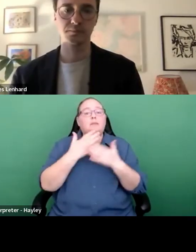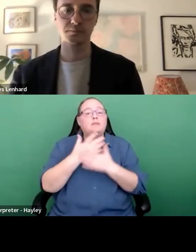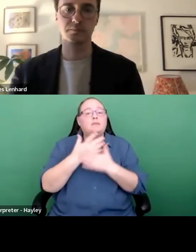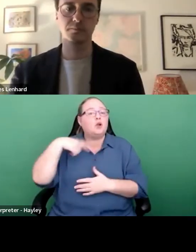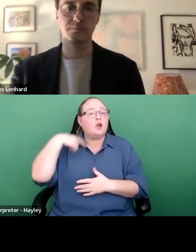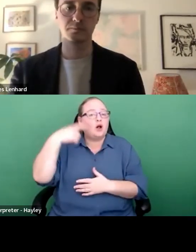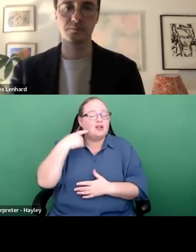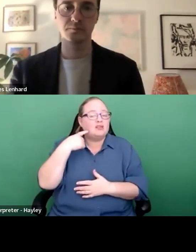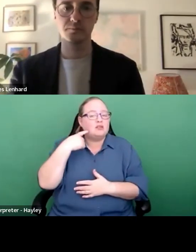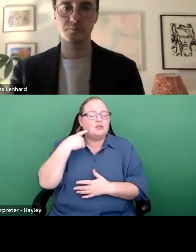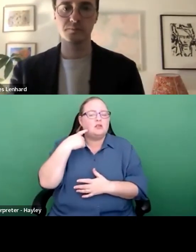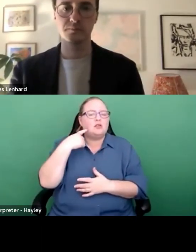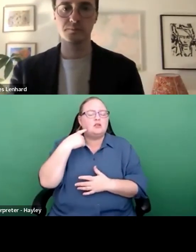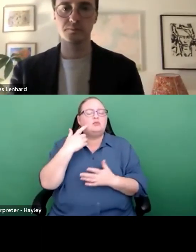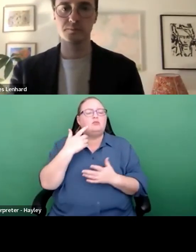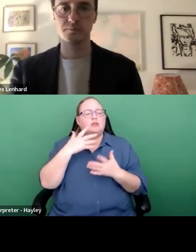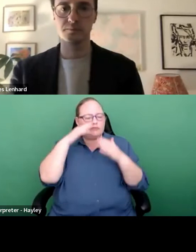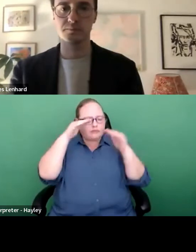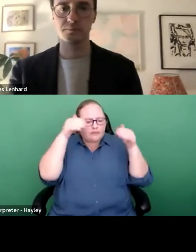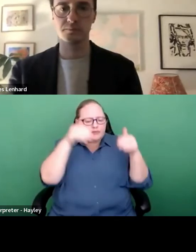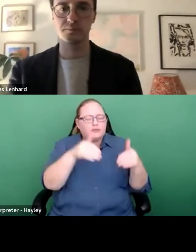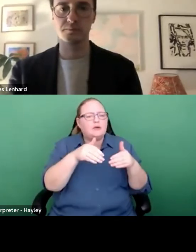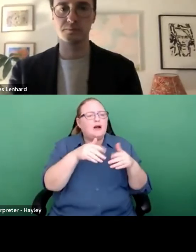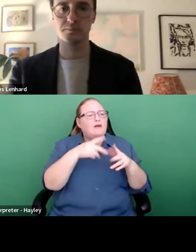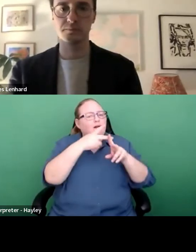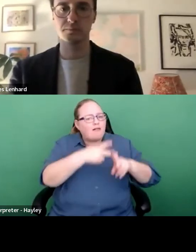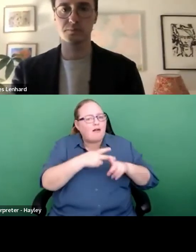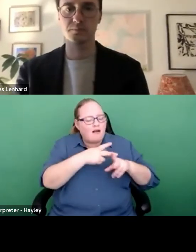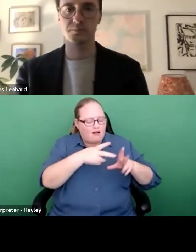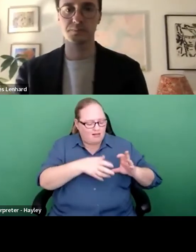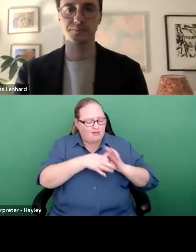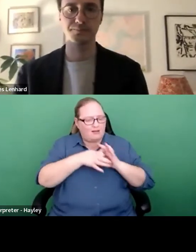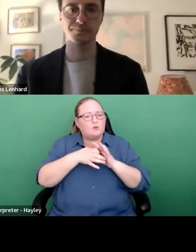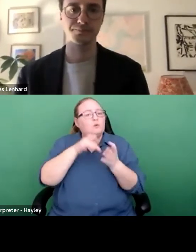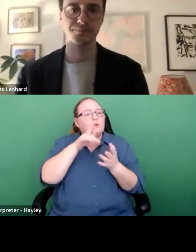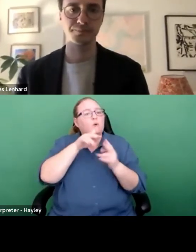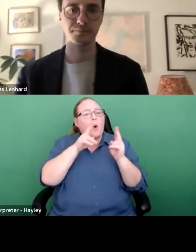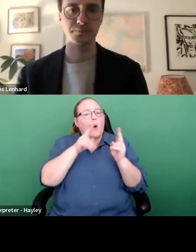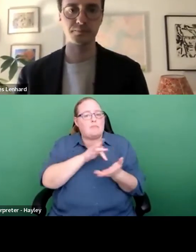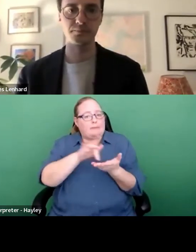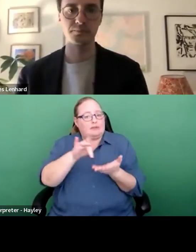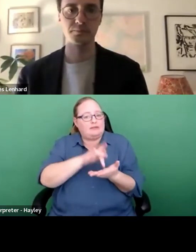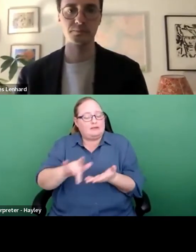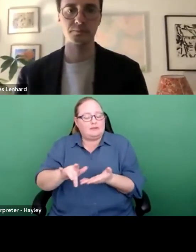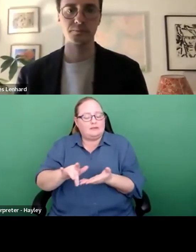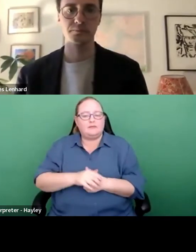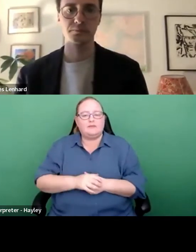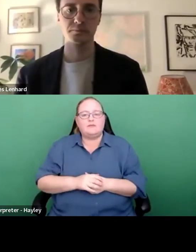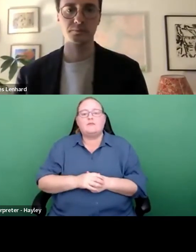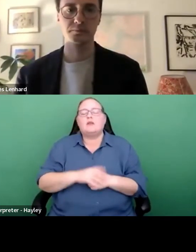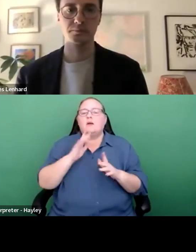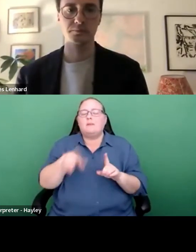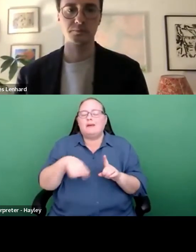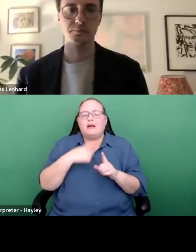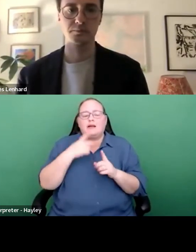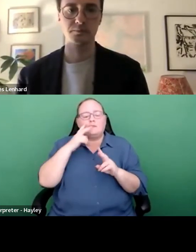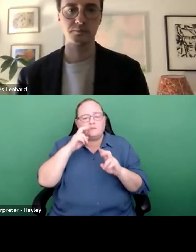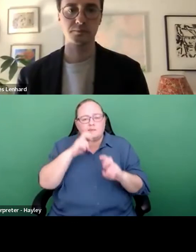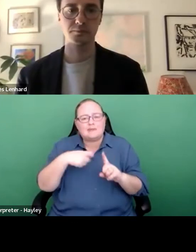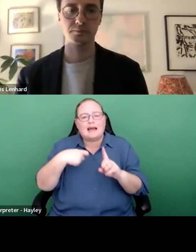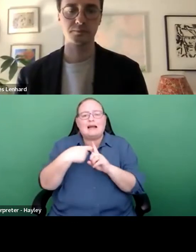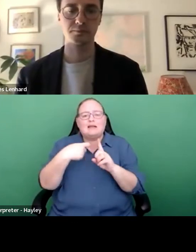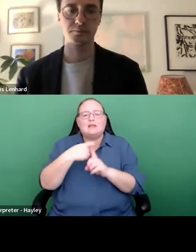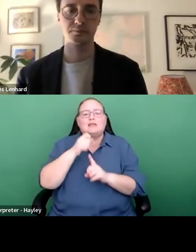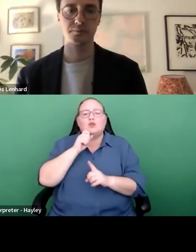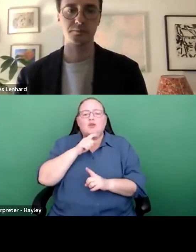of care that emerge alongside empty homes. My PhD research focused on empty homes in Kensington and Chelsea, and I started